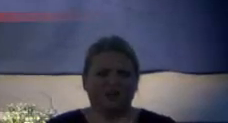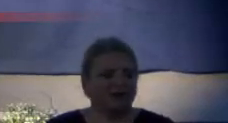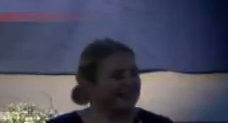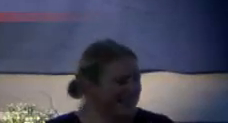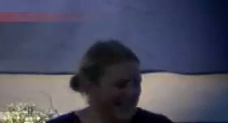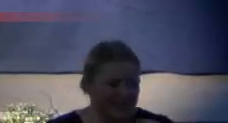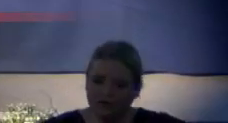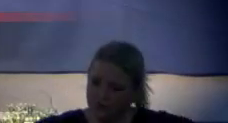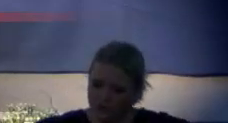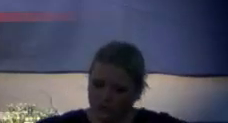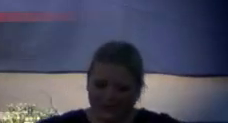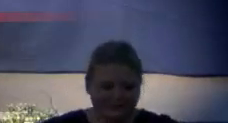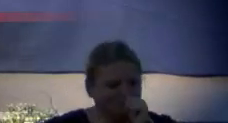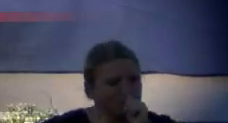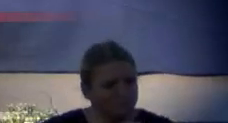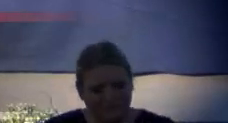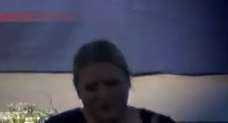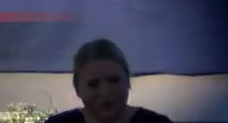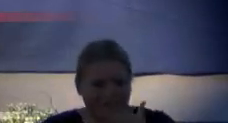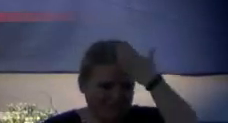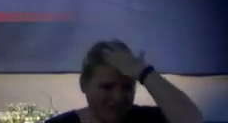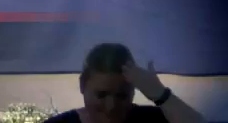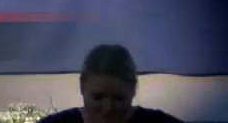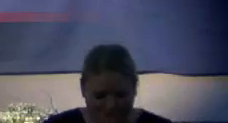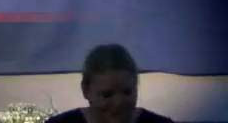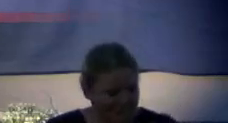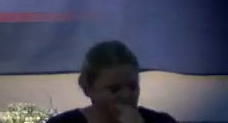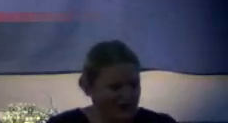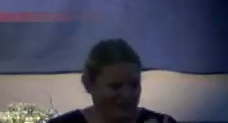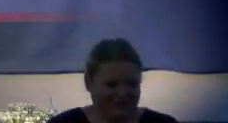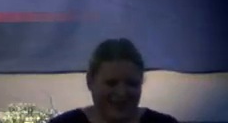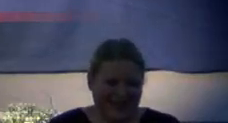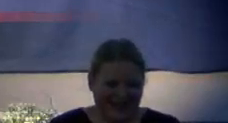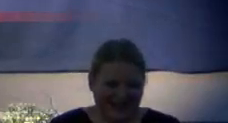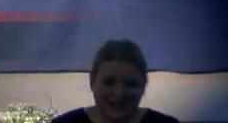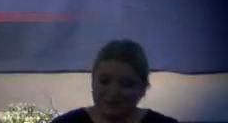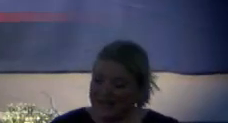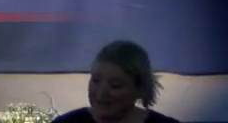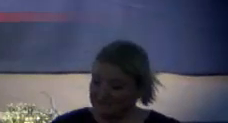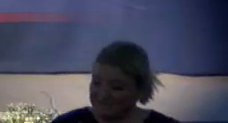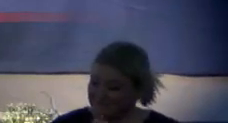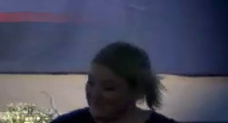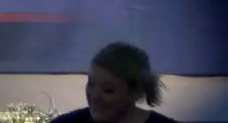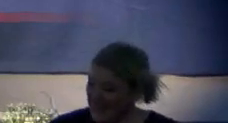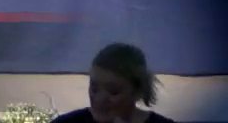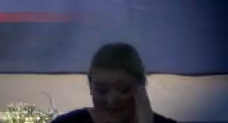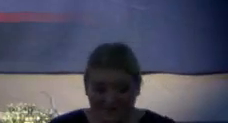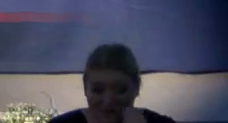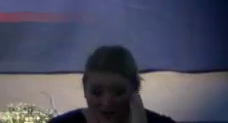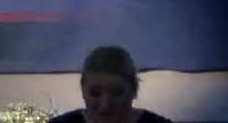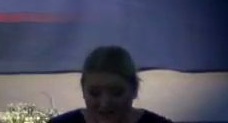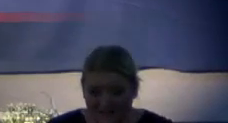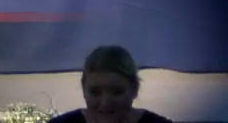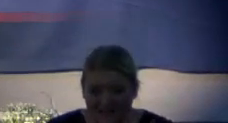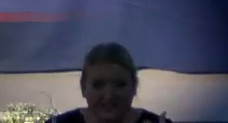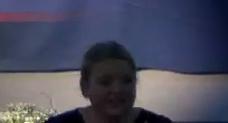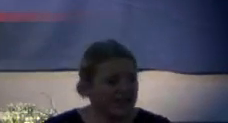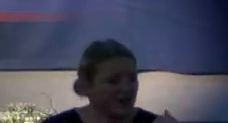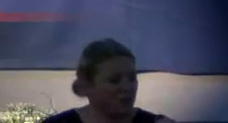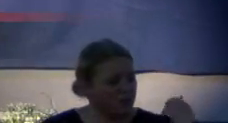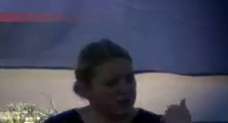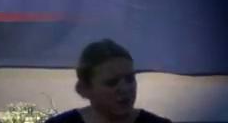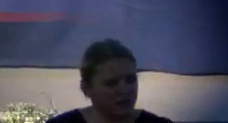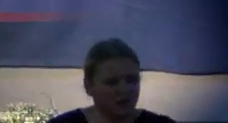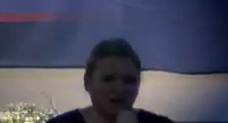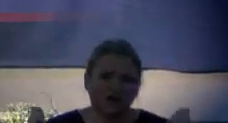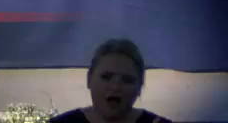all of you, I've managed to get here in my cap and gown to graduate today. But despite these similar experiences, there are unique talents that set us apart and